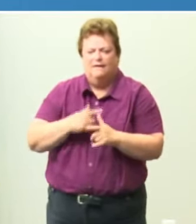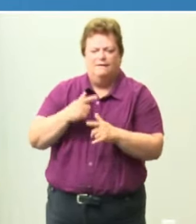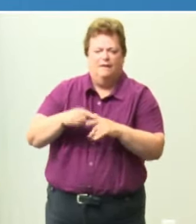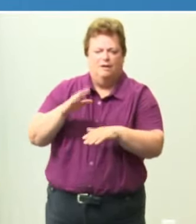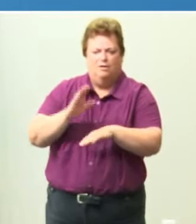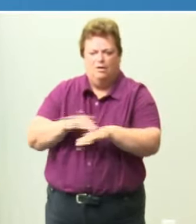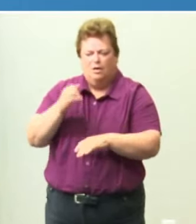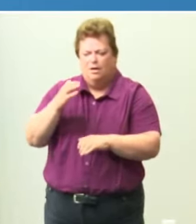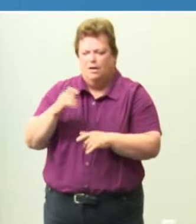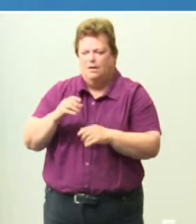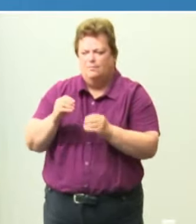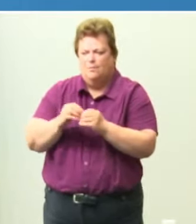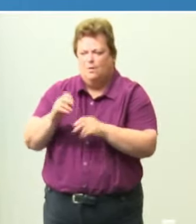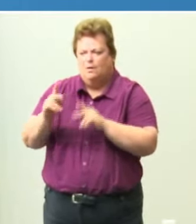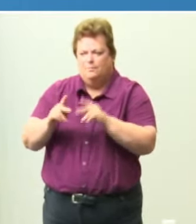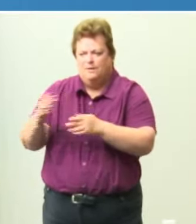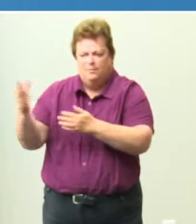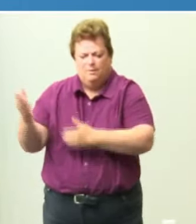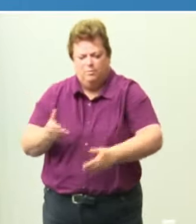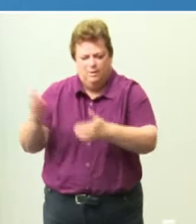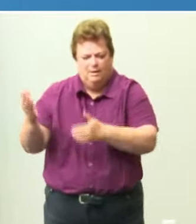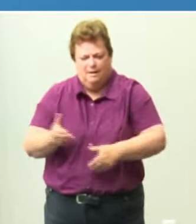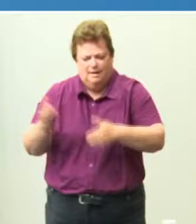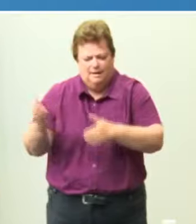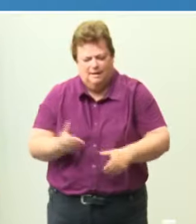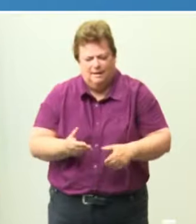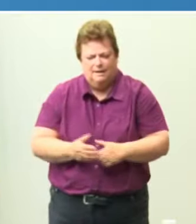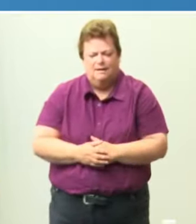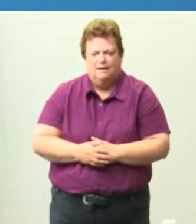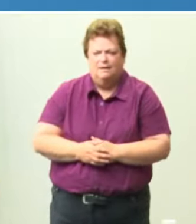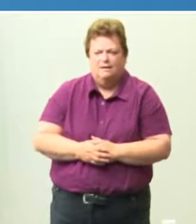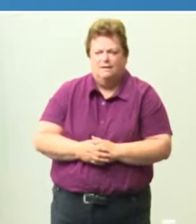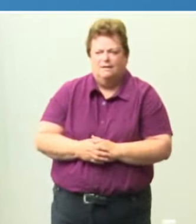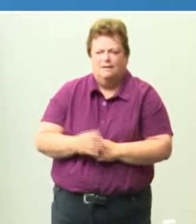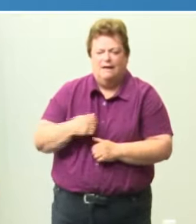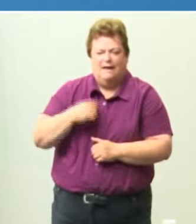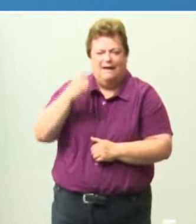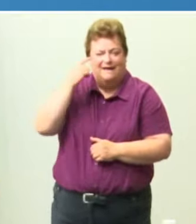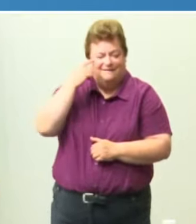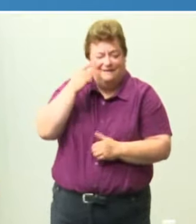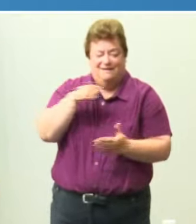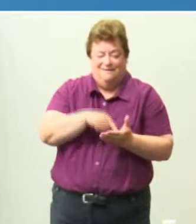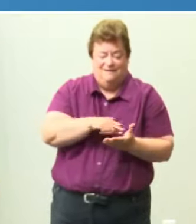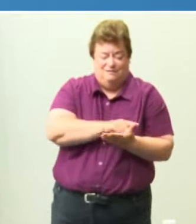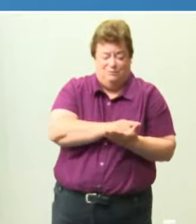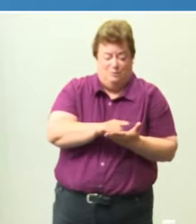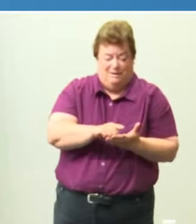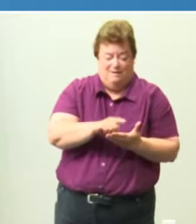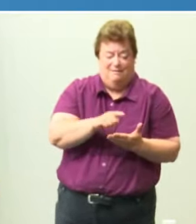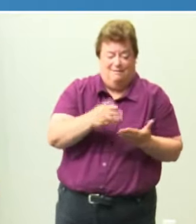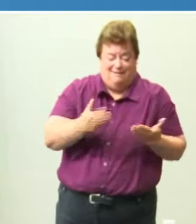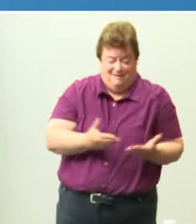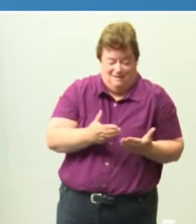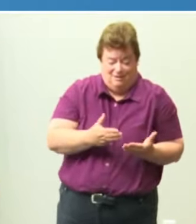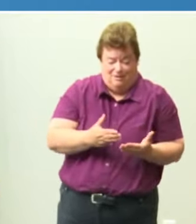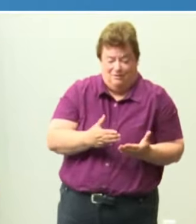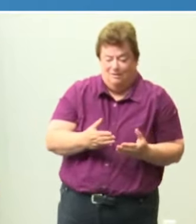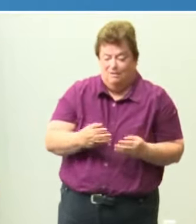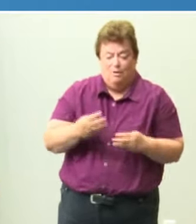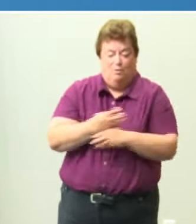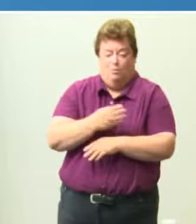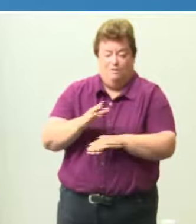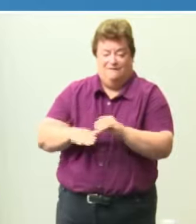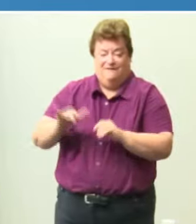another medevac of casualties. This week, I think, rivaled that week. We had so